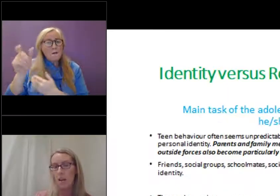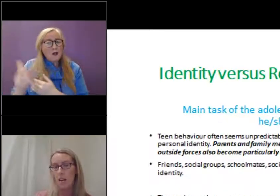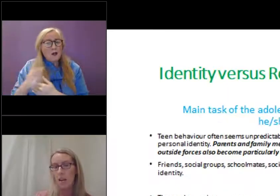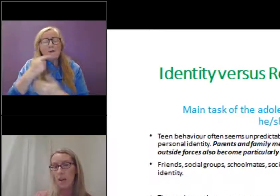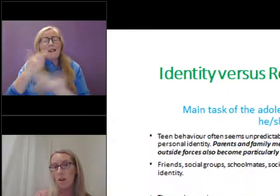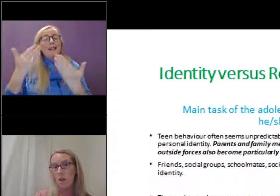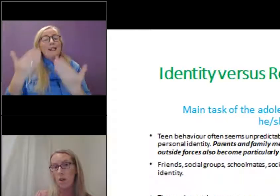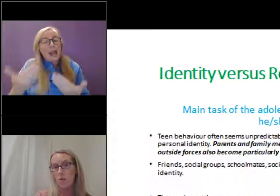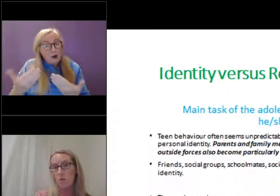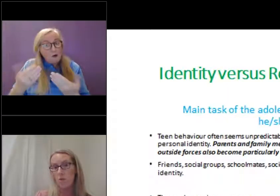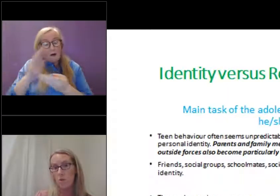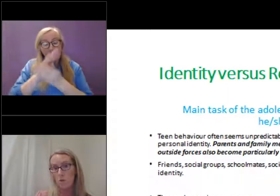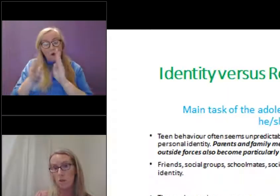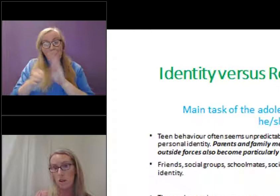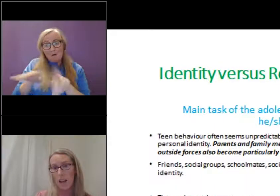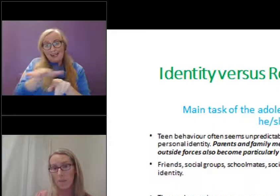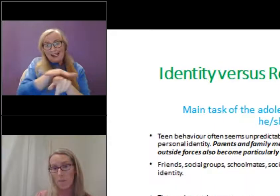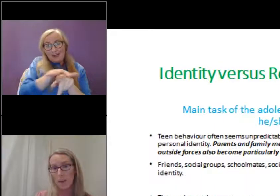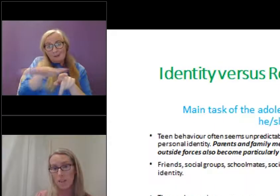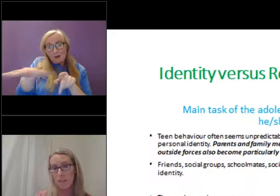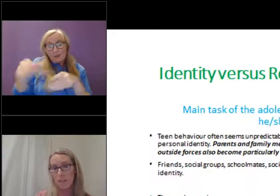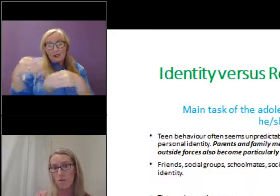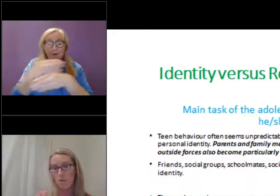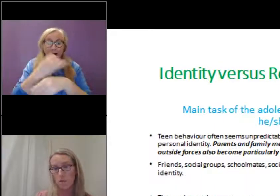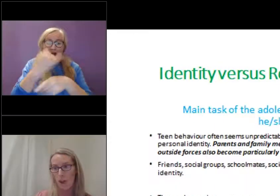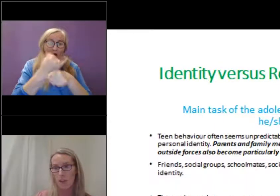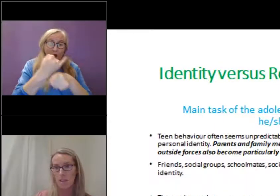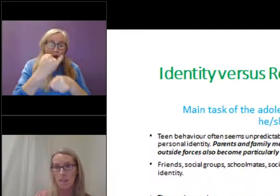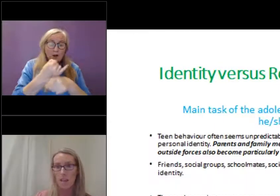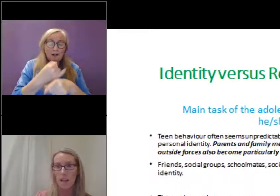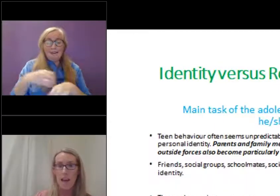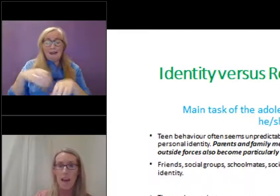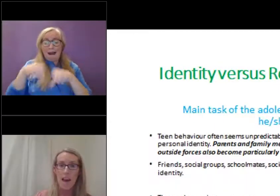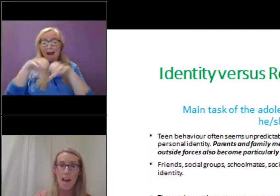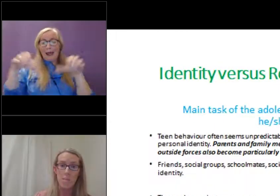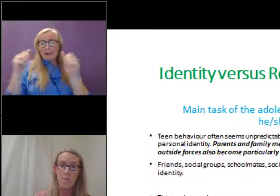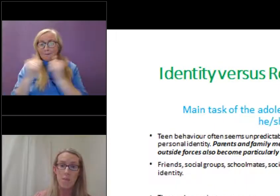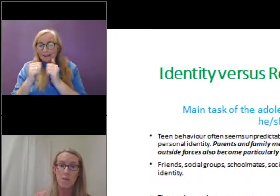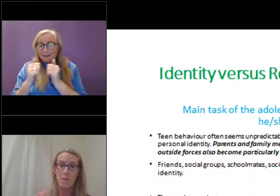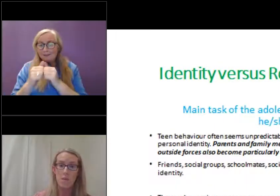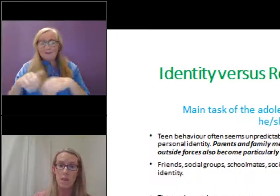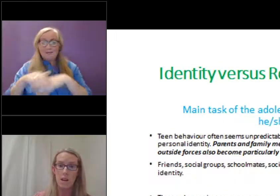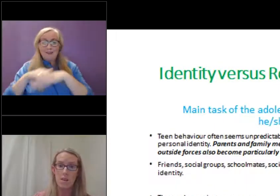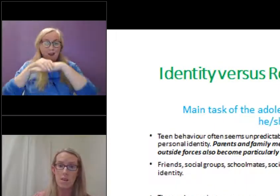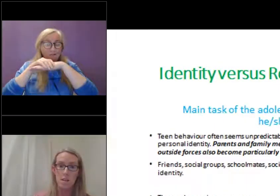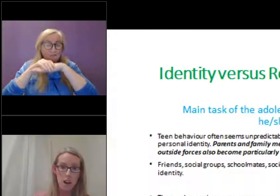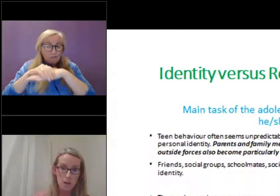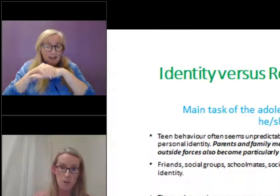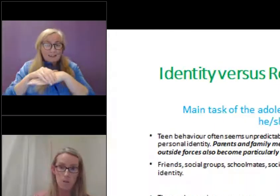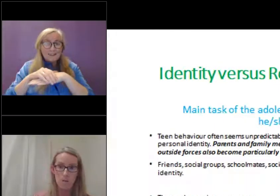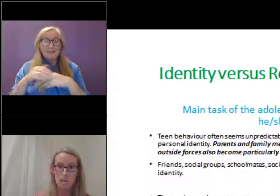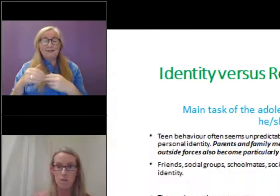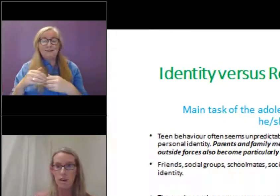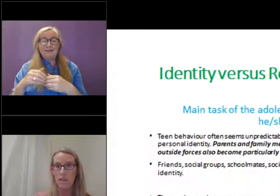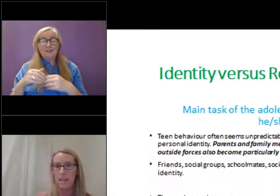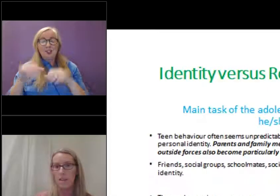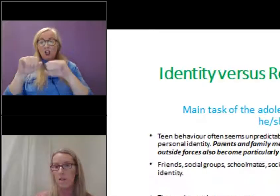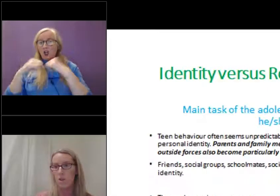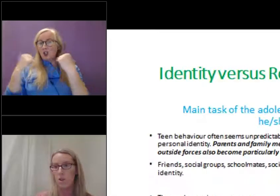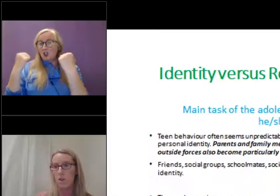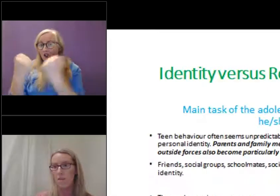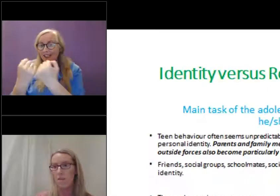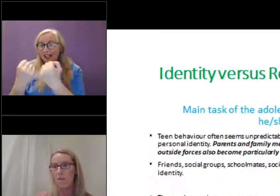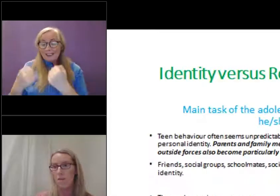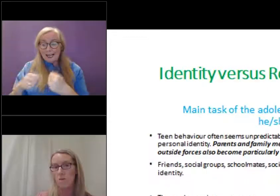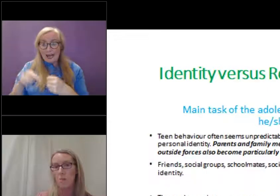influenced by, you know, school classmates, school friends. There's also kind of societal norms that they're trying to